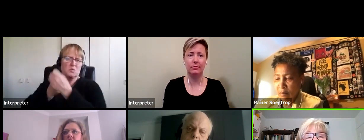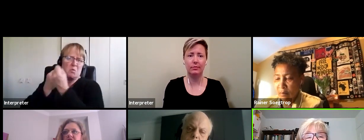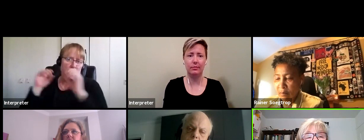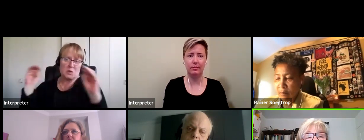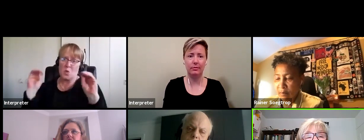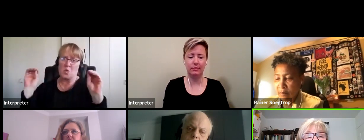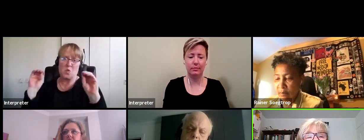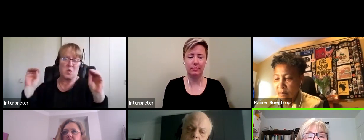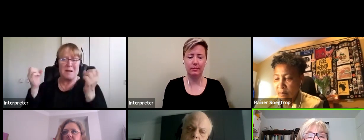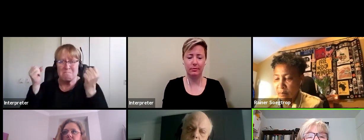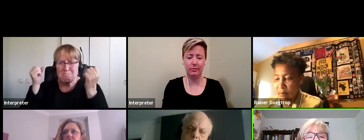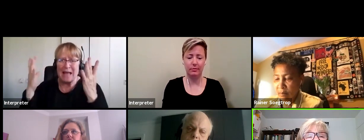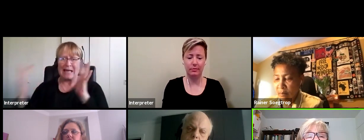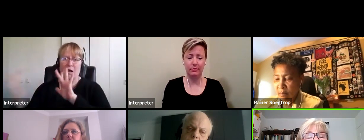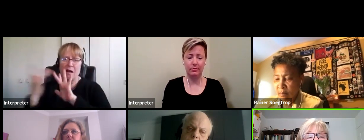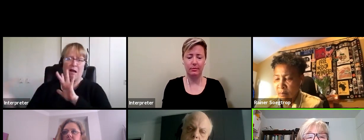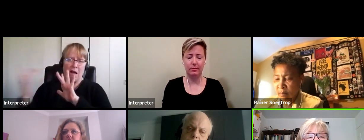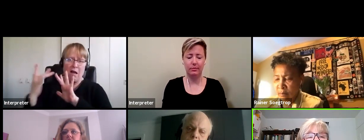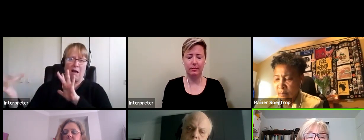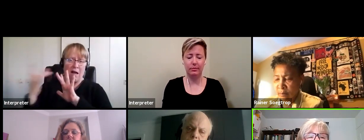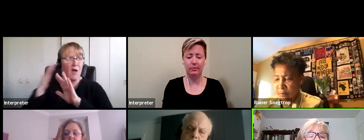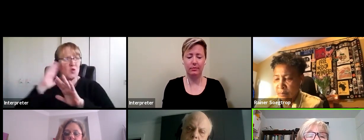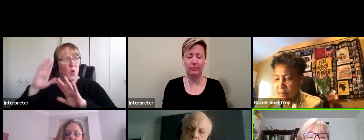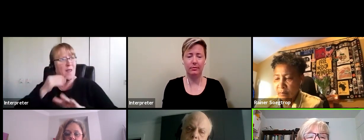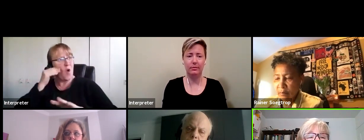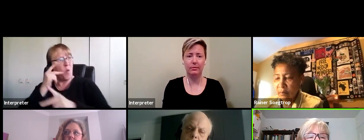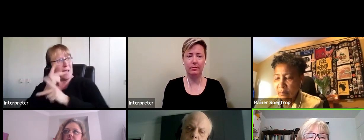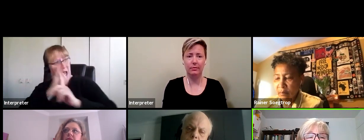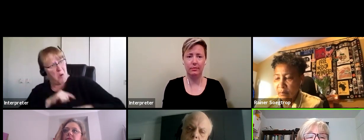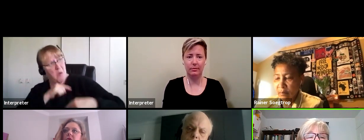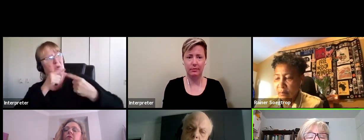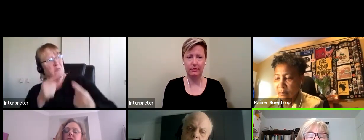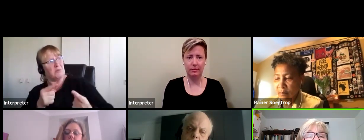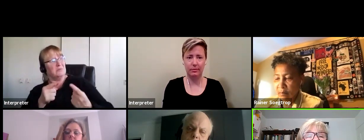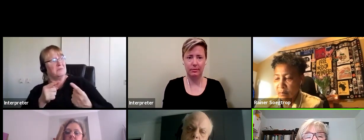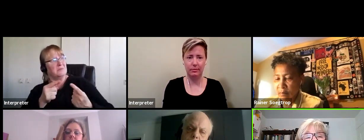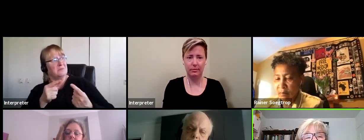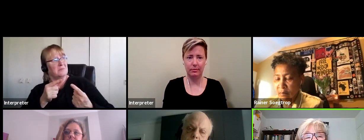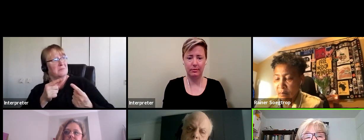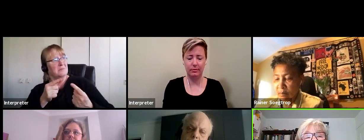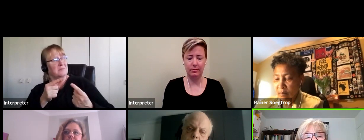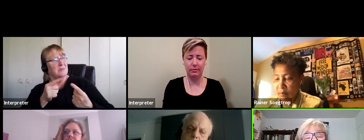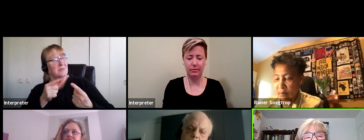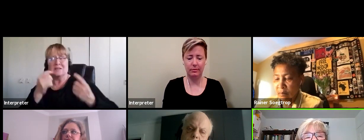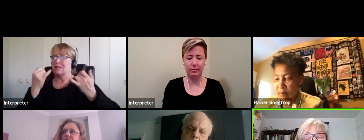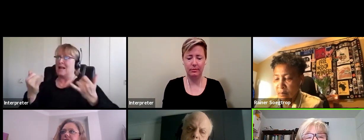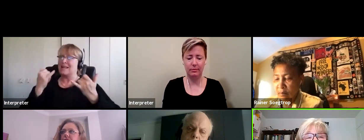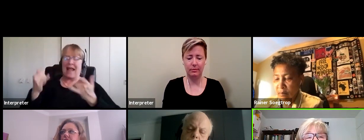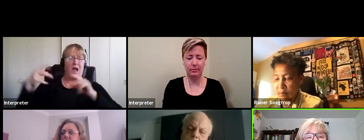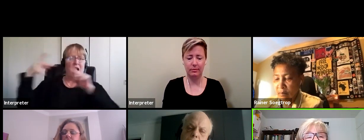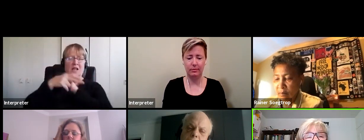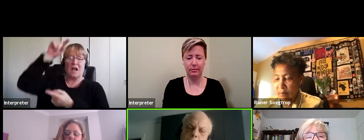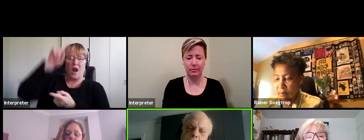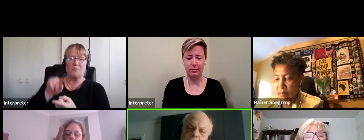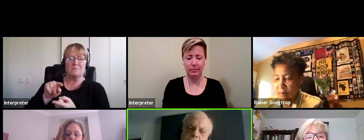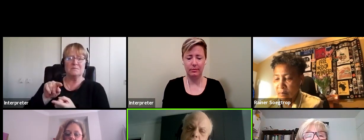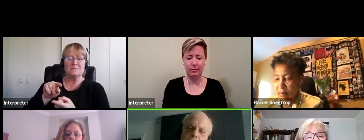people call us saying that the home care that they've had, so people who are already in the community are having their home care cut back.